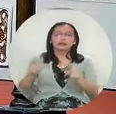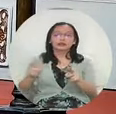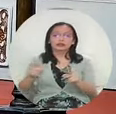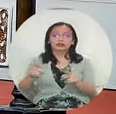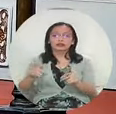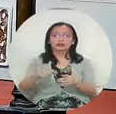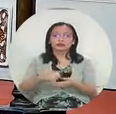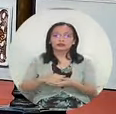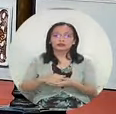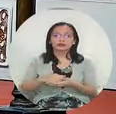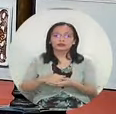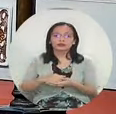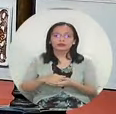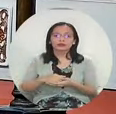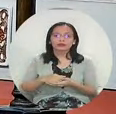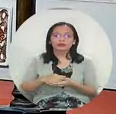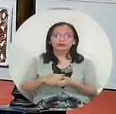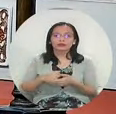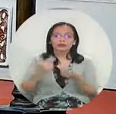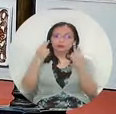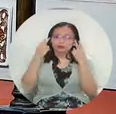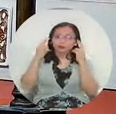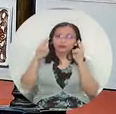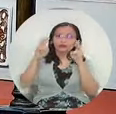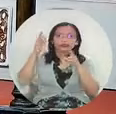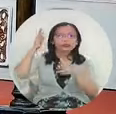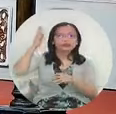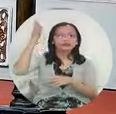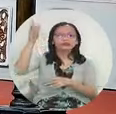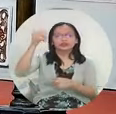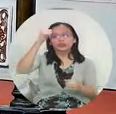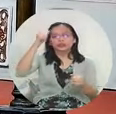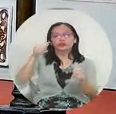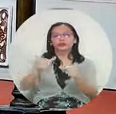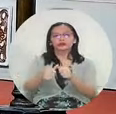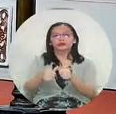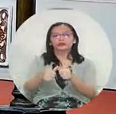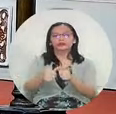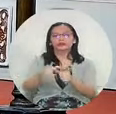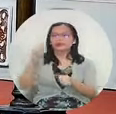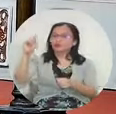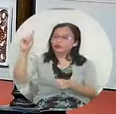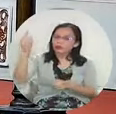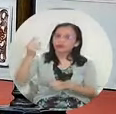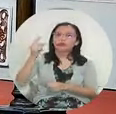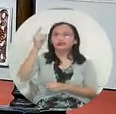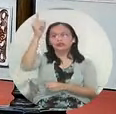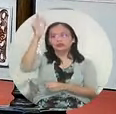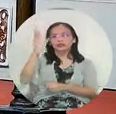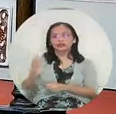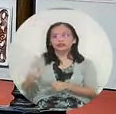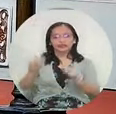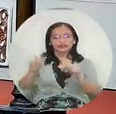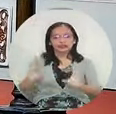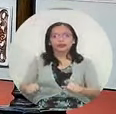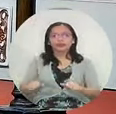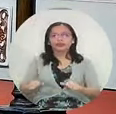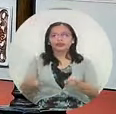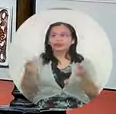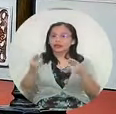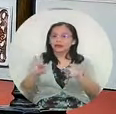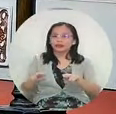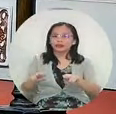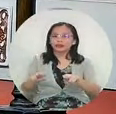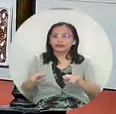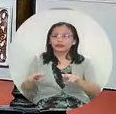But when it comes to what you are looking for in the future, you remember this: only God can make it happen the